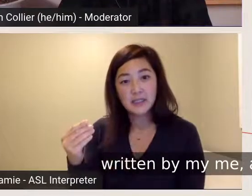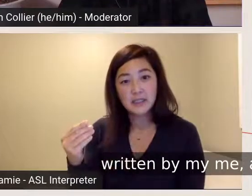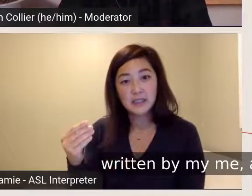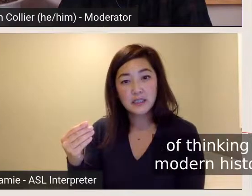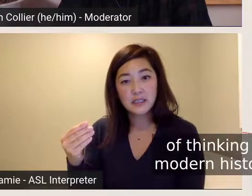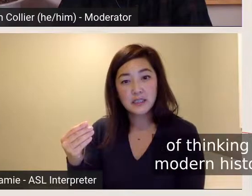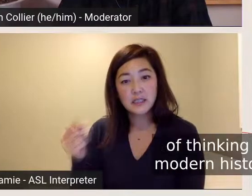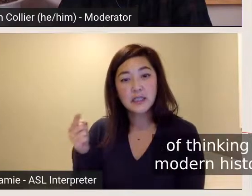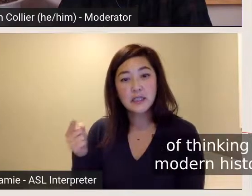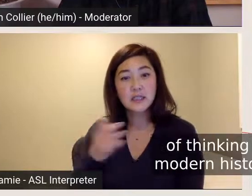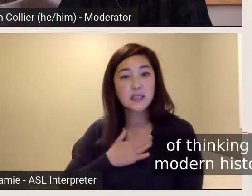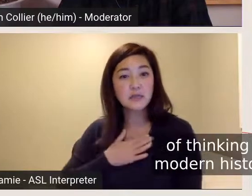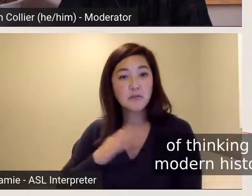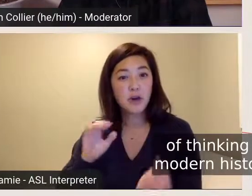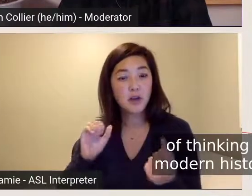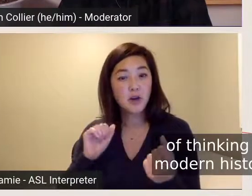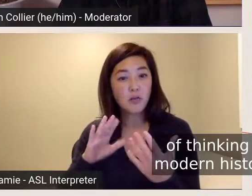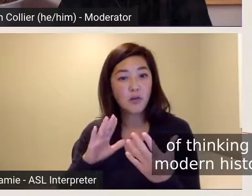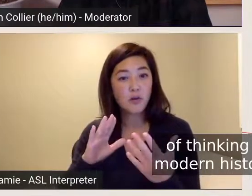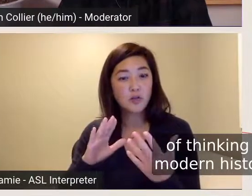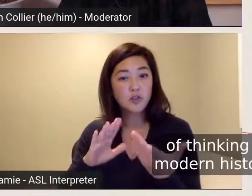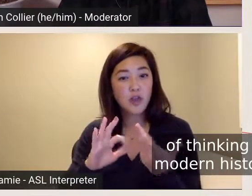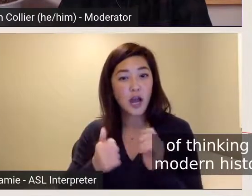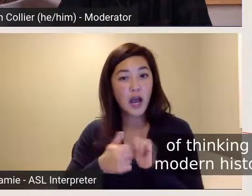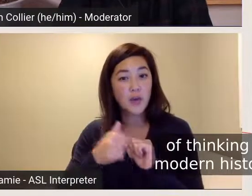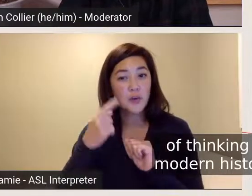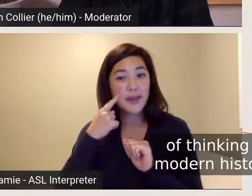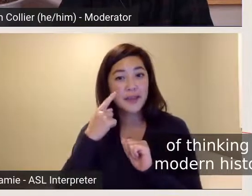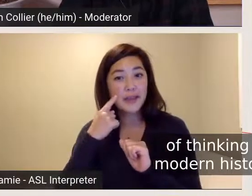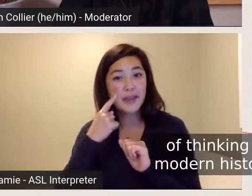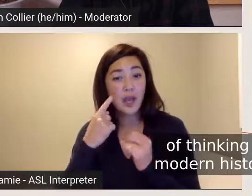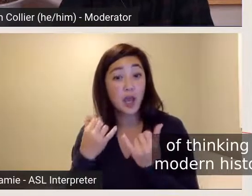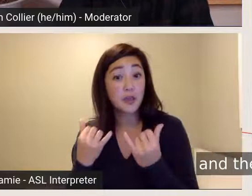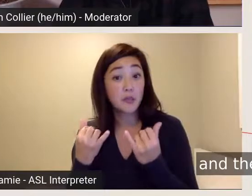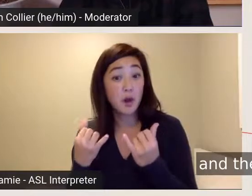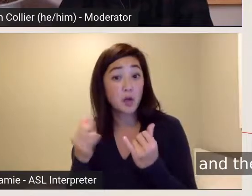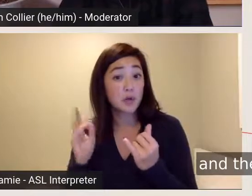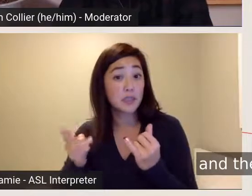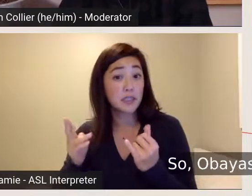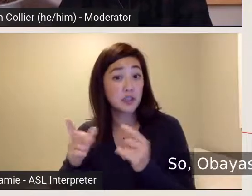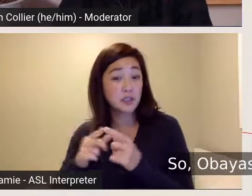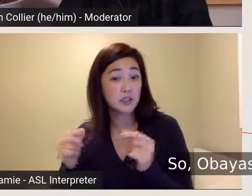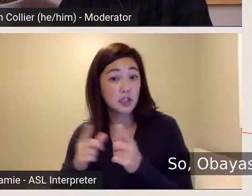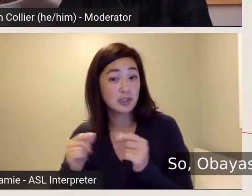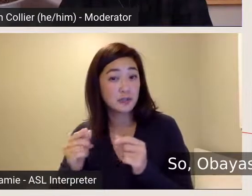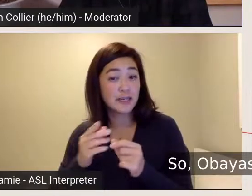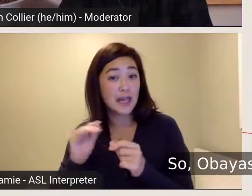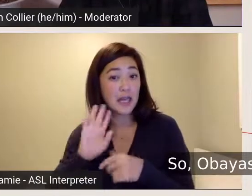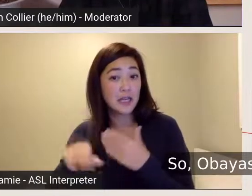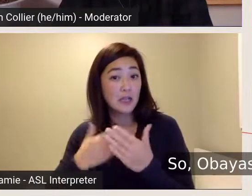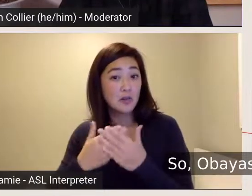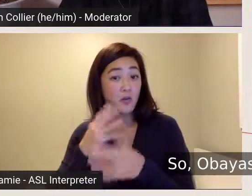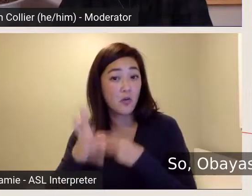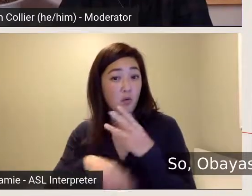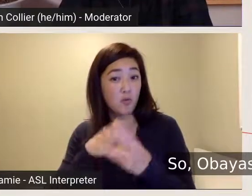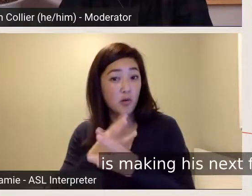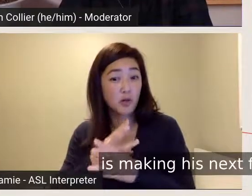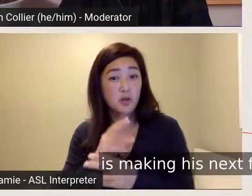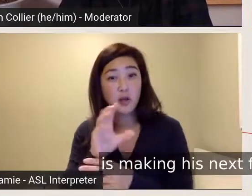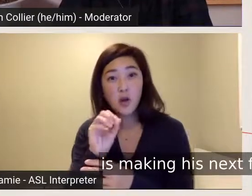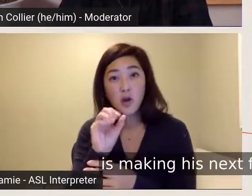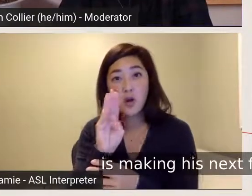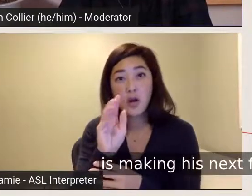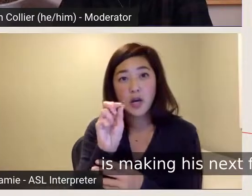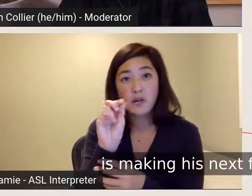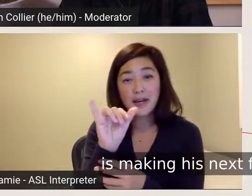is my way of thinking about the modern history of Japan and the world. So Obayashi, I think,